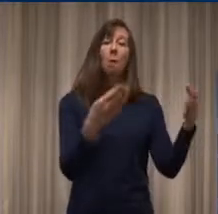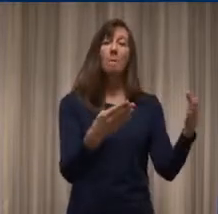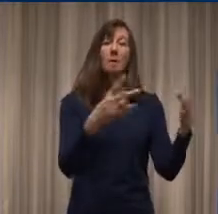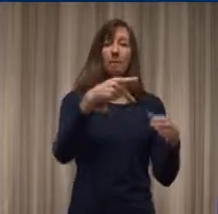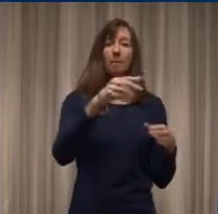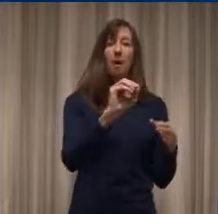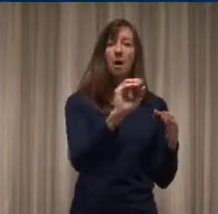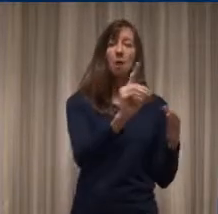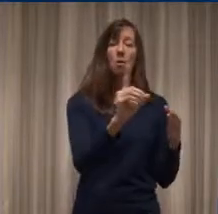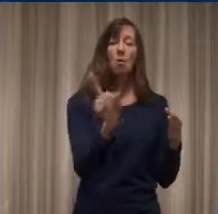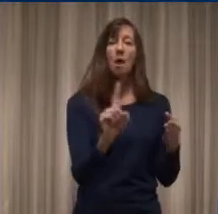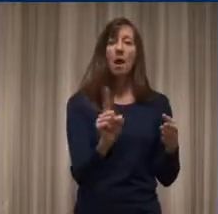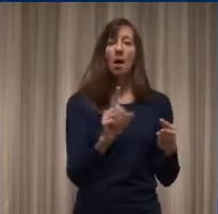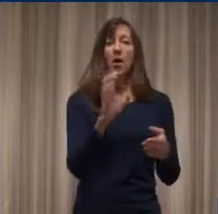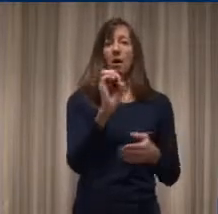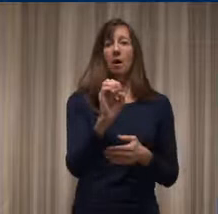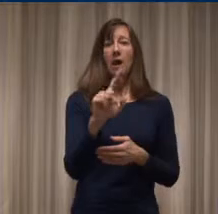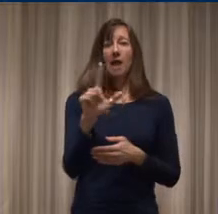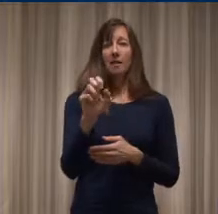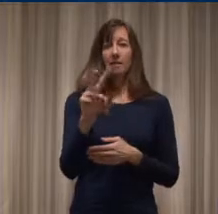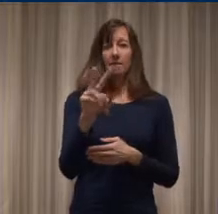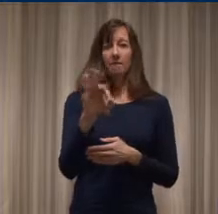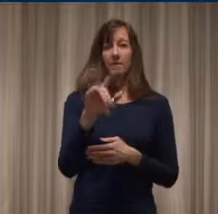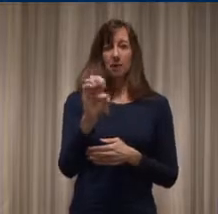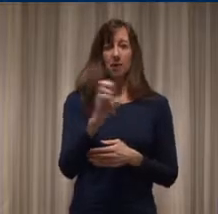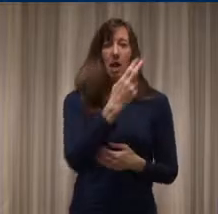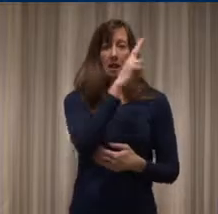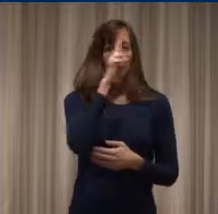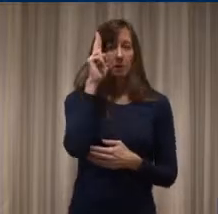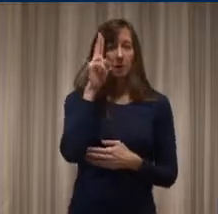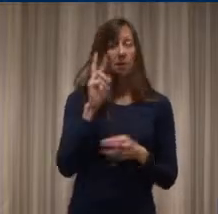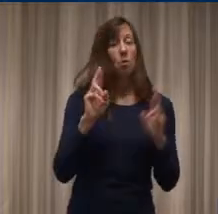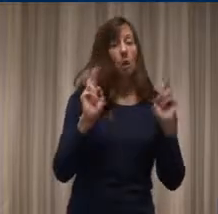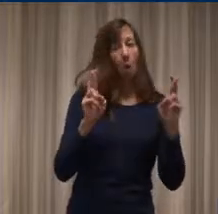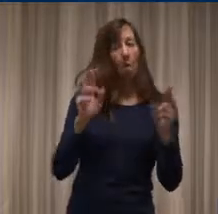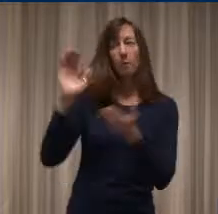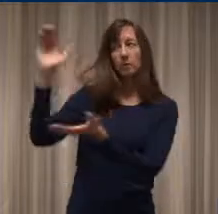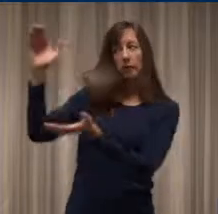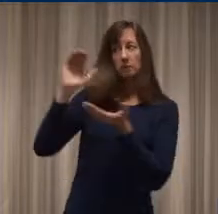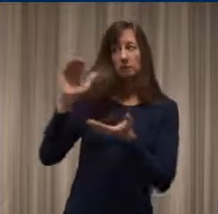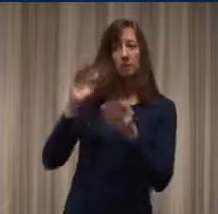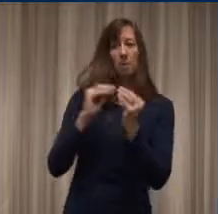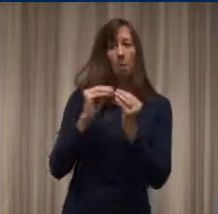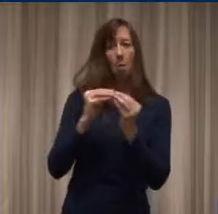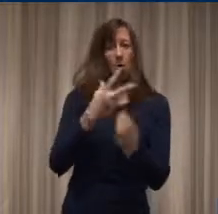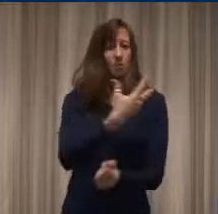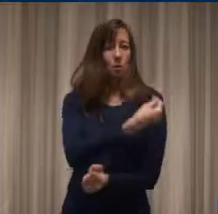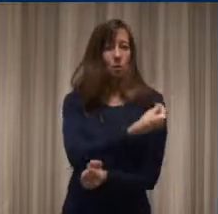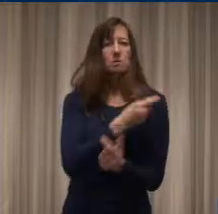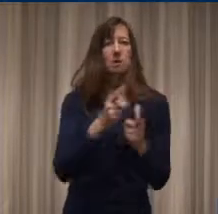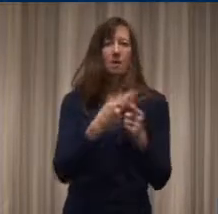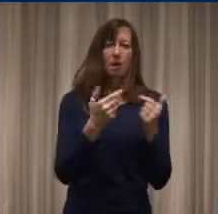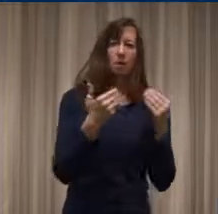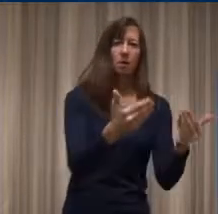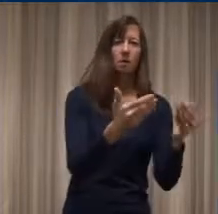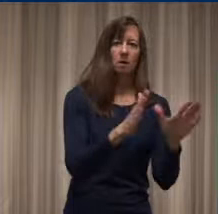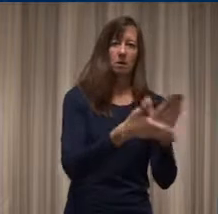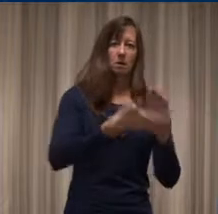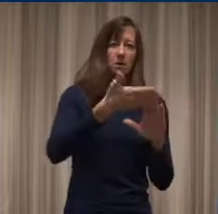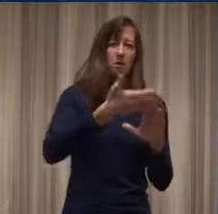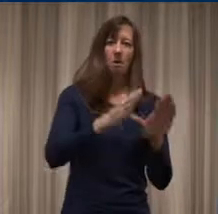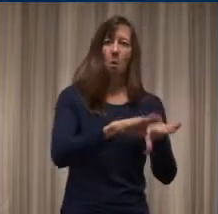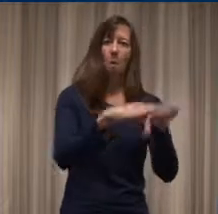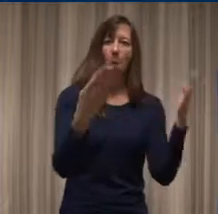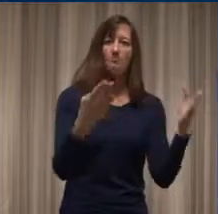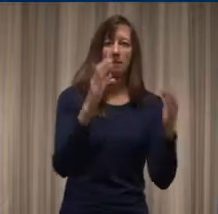we don't have, unfortunately. We also have, and you can see them on the left side of the graph, a whole other set of partners from